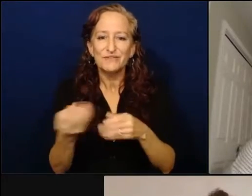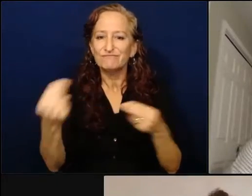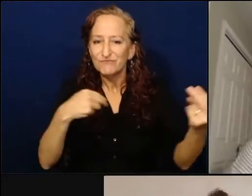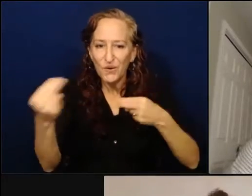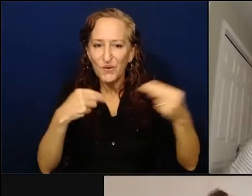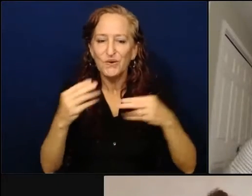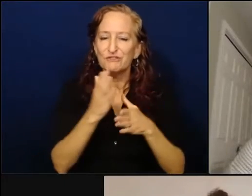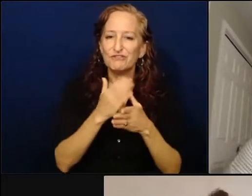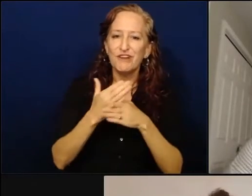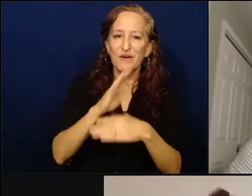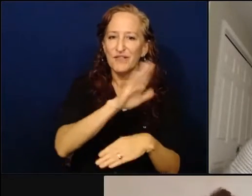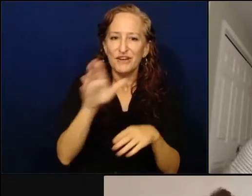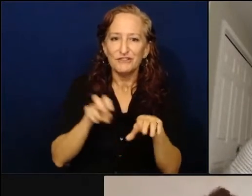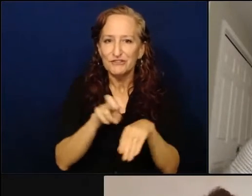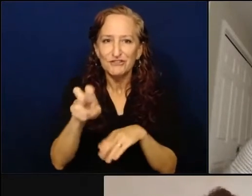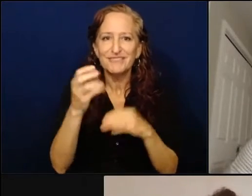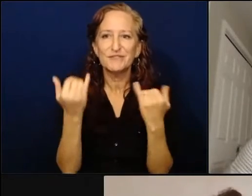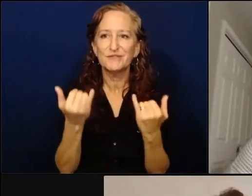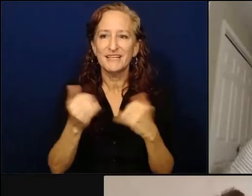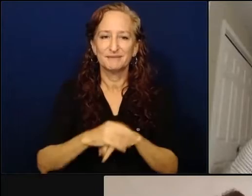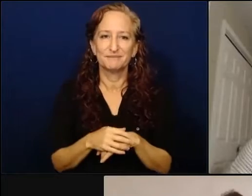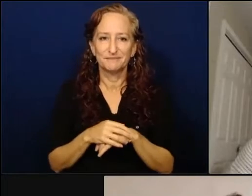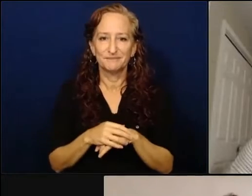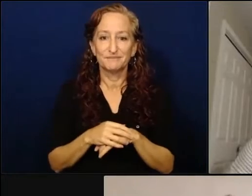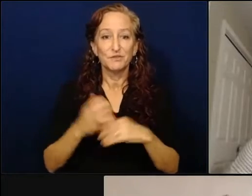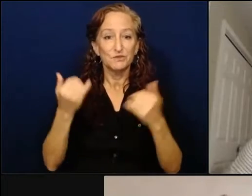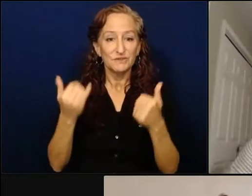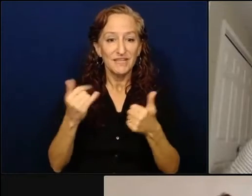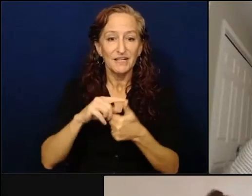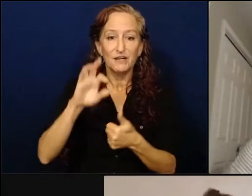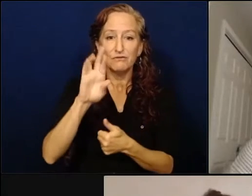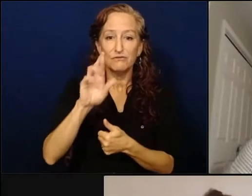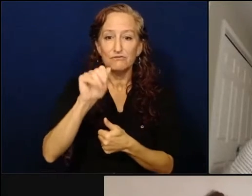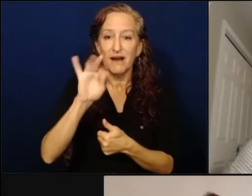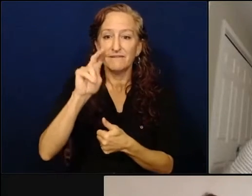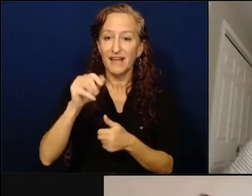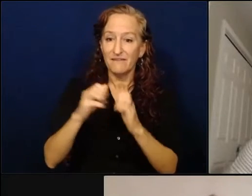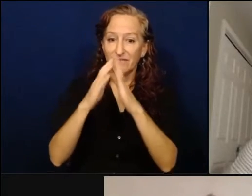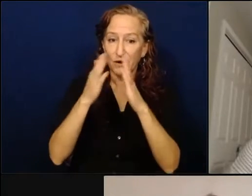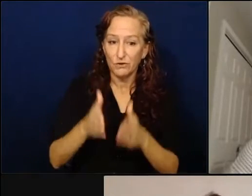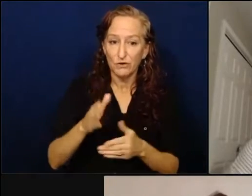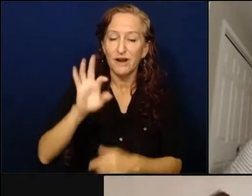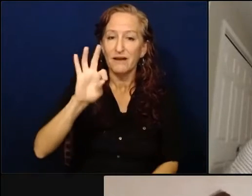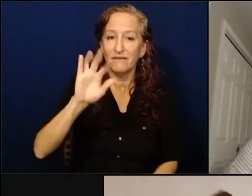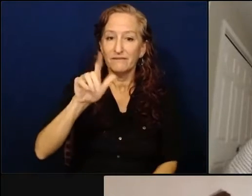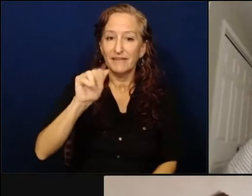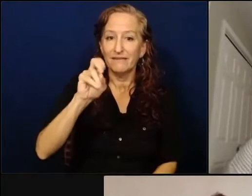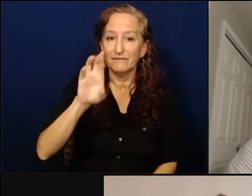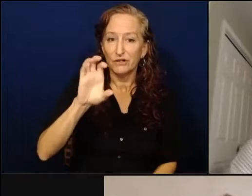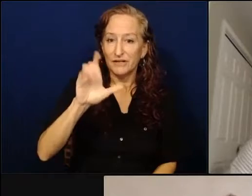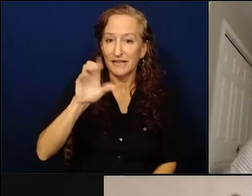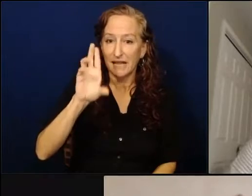their journeys today. So today we're joined by Rathna Sharad. She's founder and CEO of Flavor Cloud. It